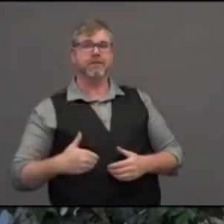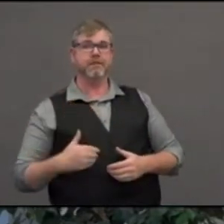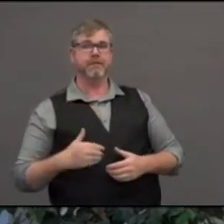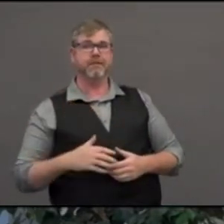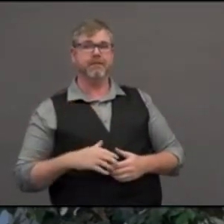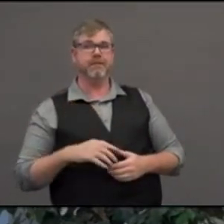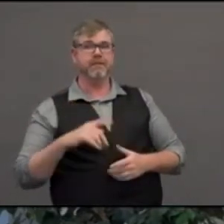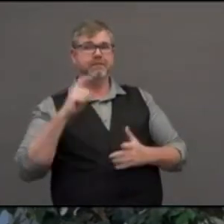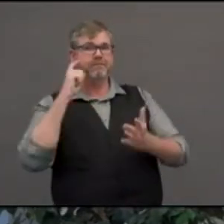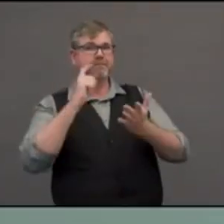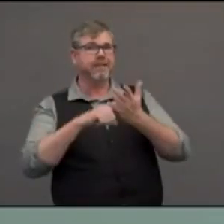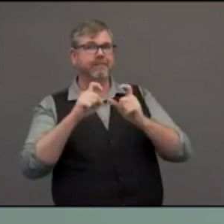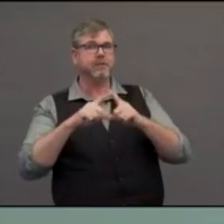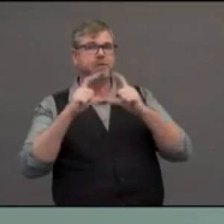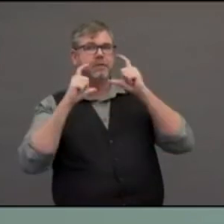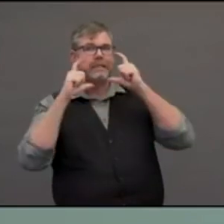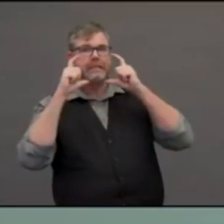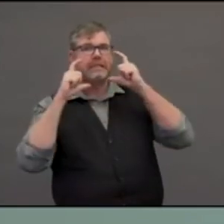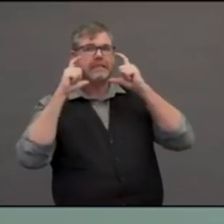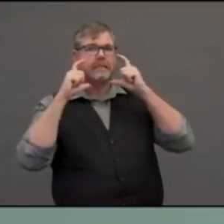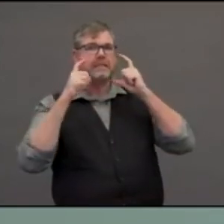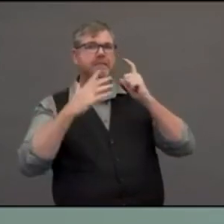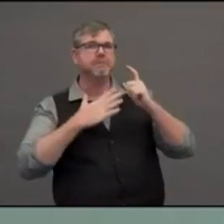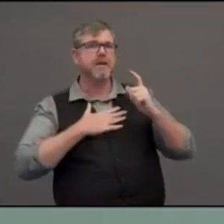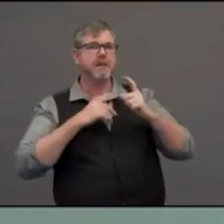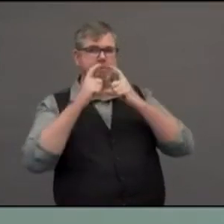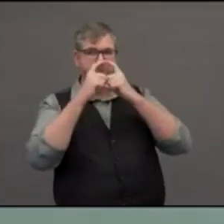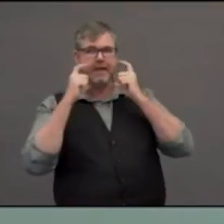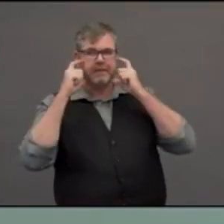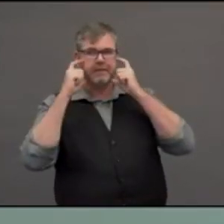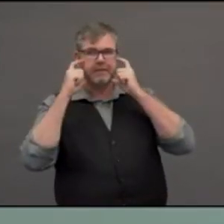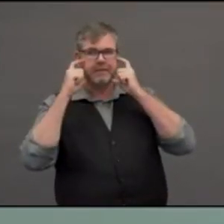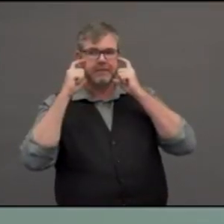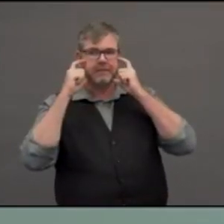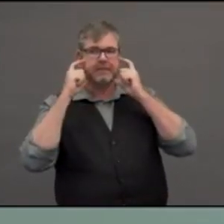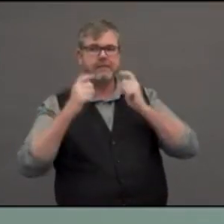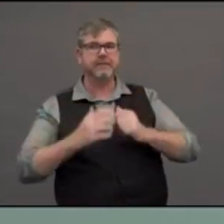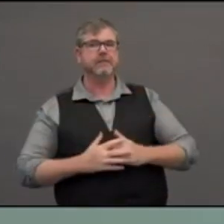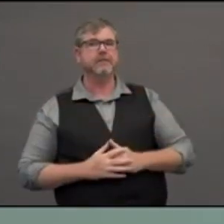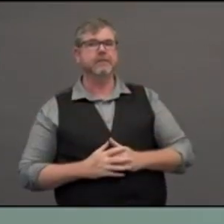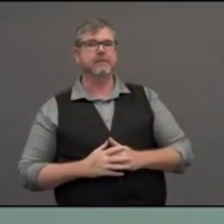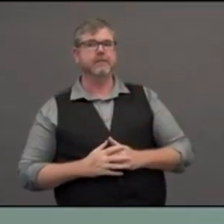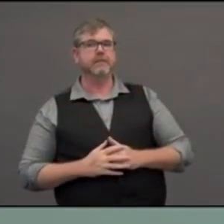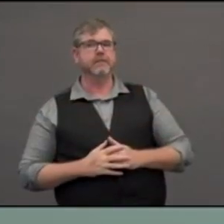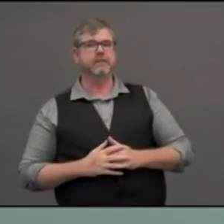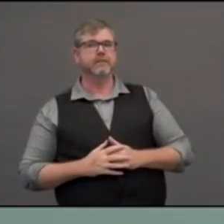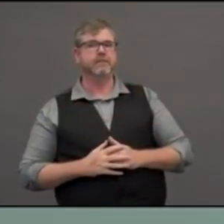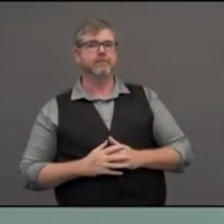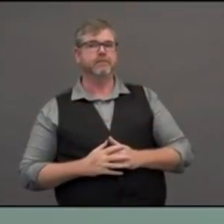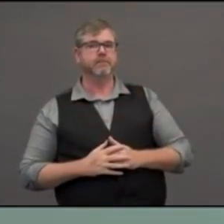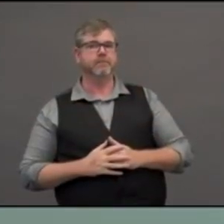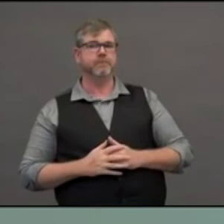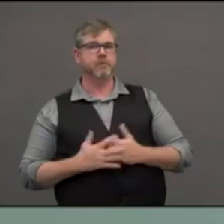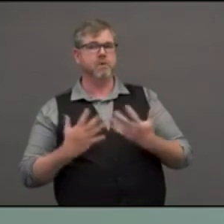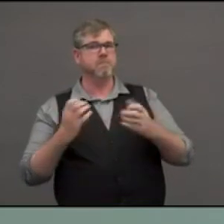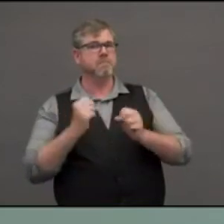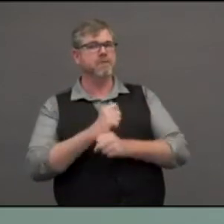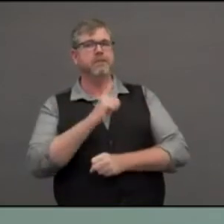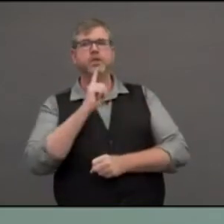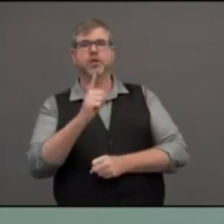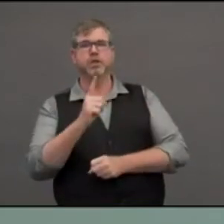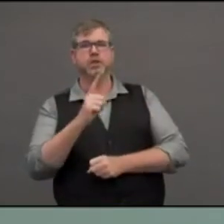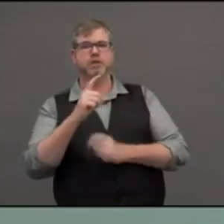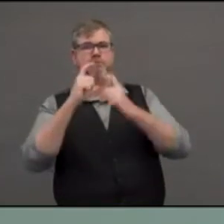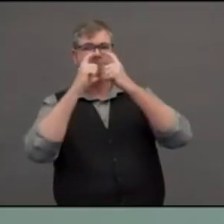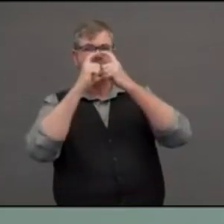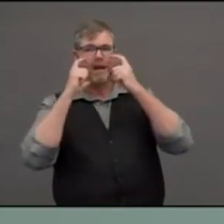interview because as I'm talking, it shifts around. And we want to make sure that the mask at all times is